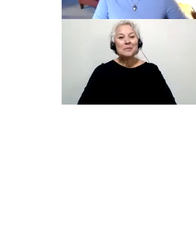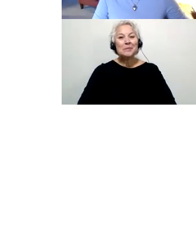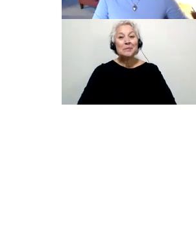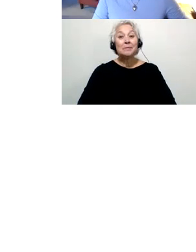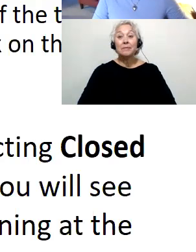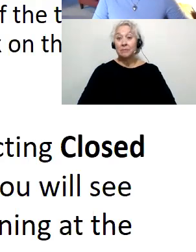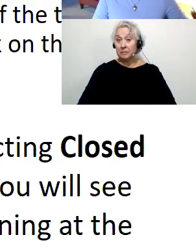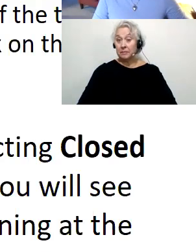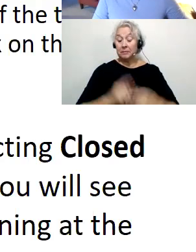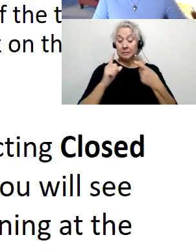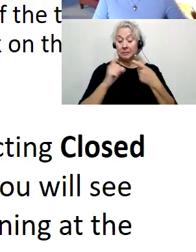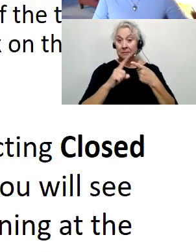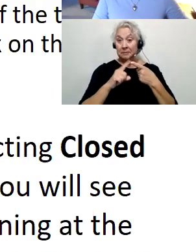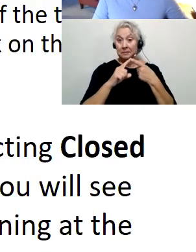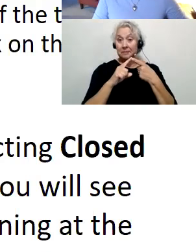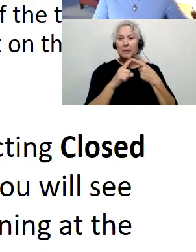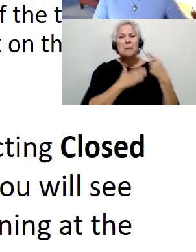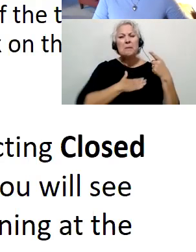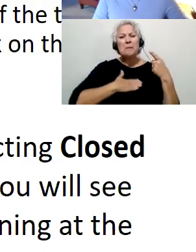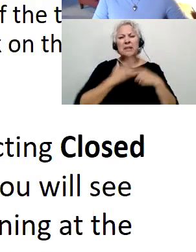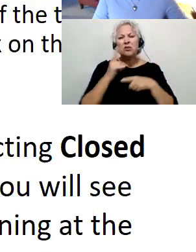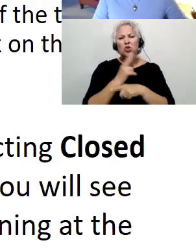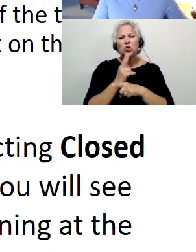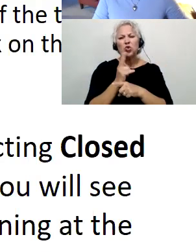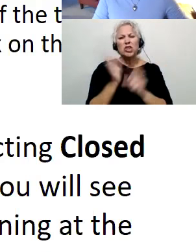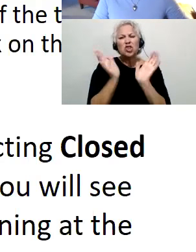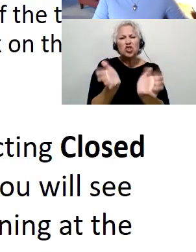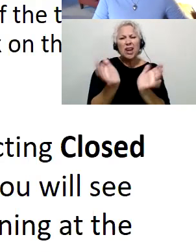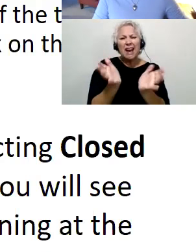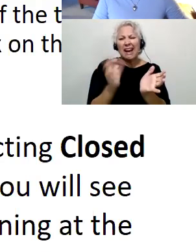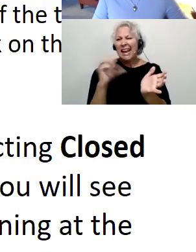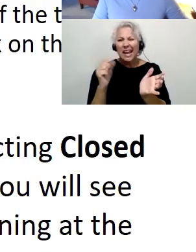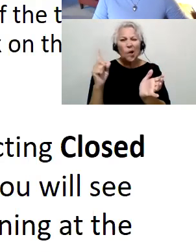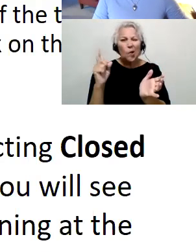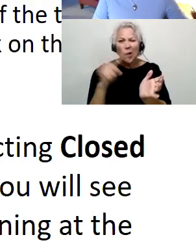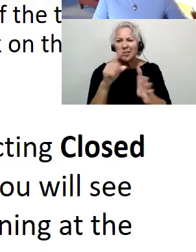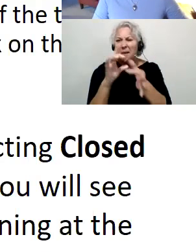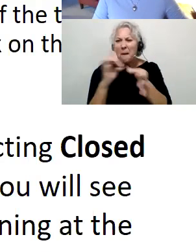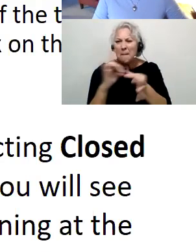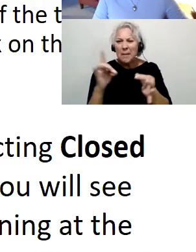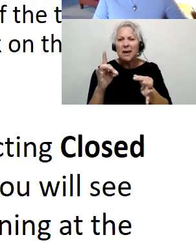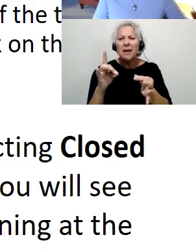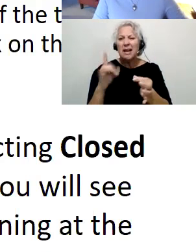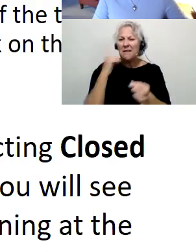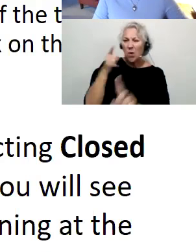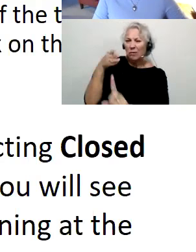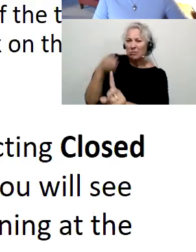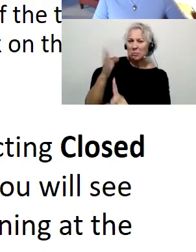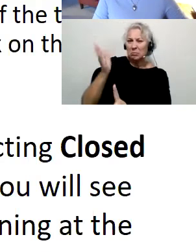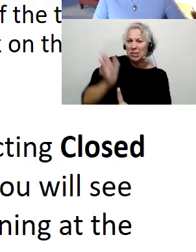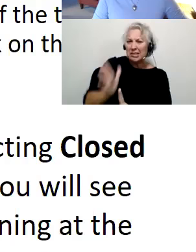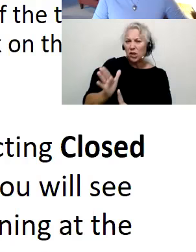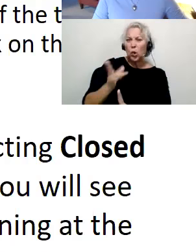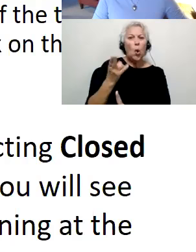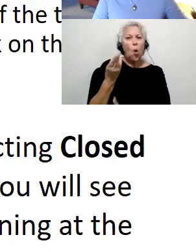One is, please use the chat box for any questions or comments you might have for the presenter or for the host